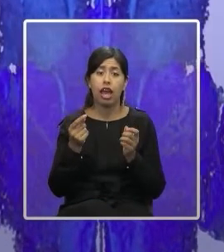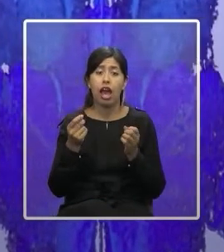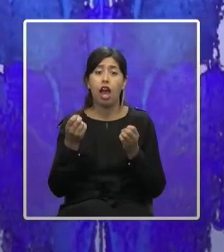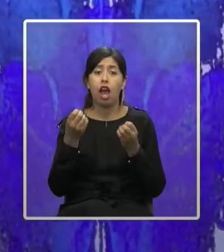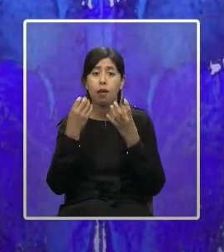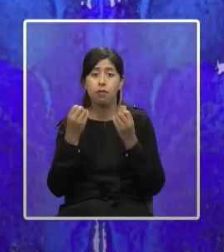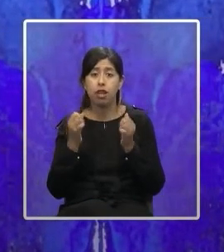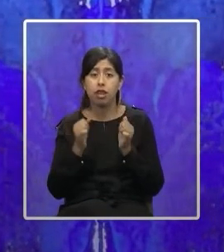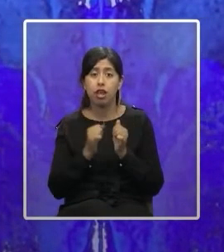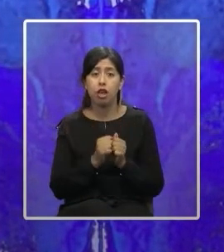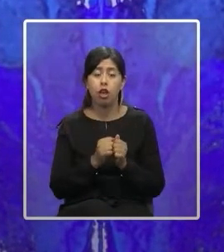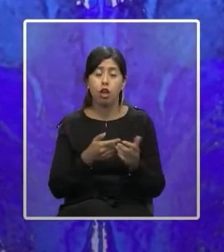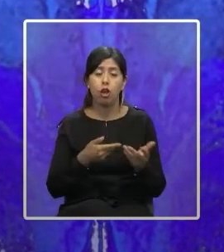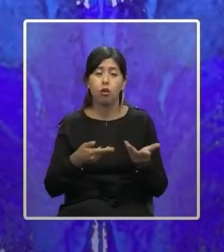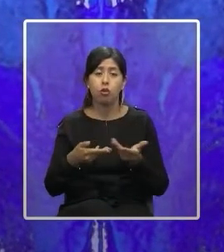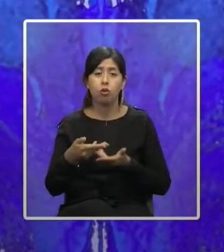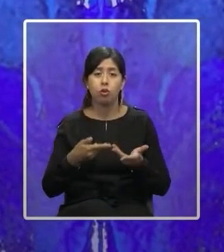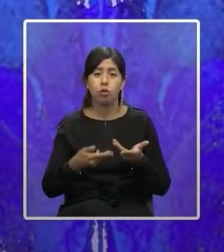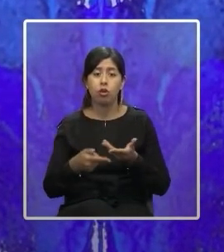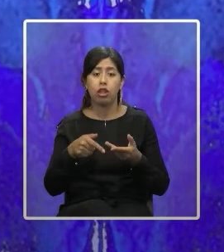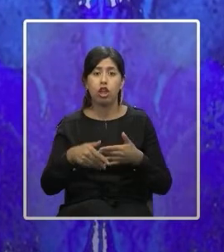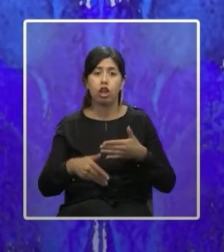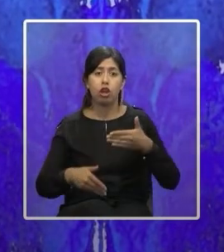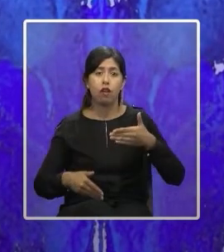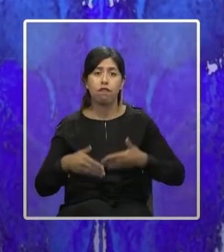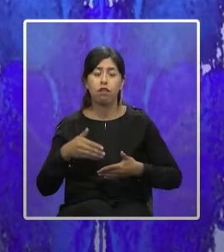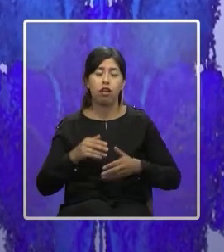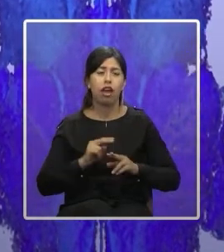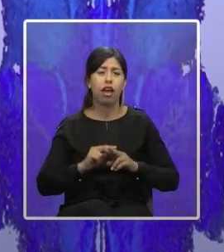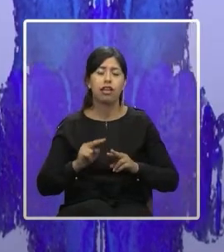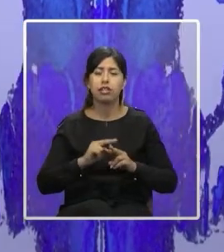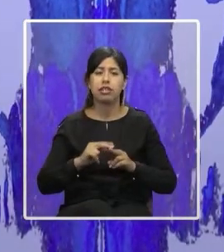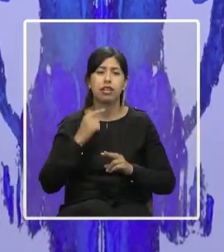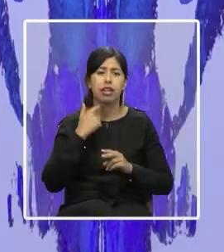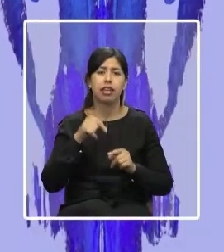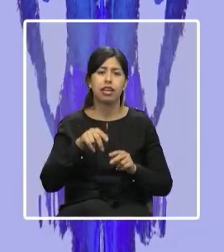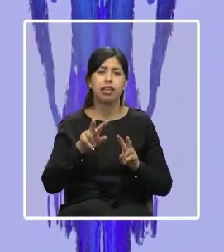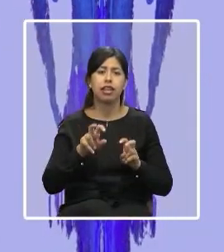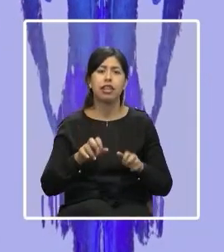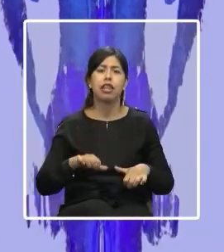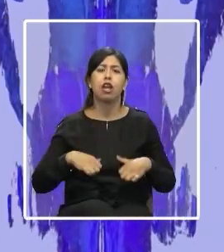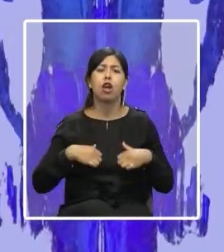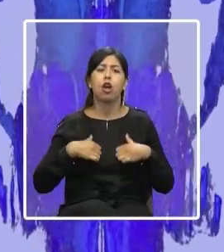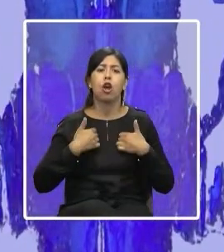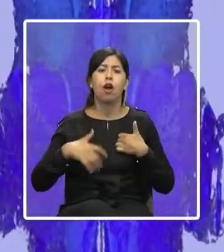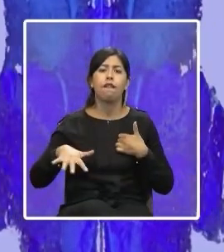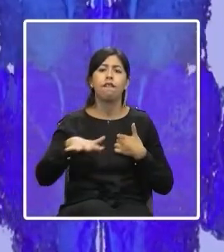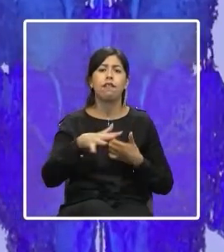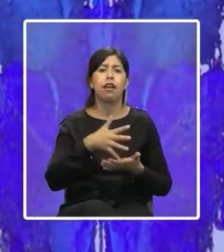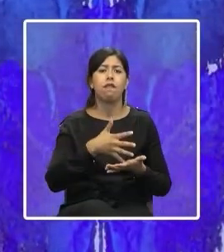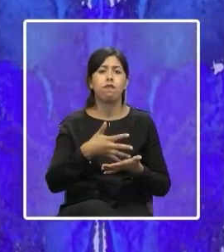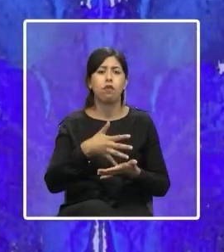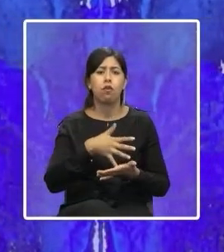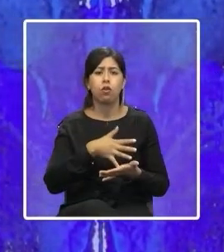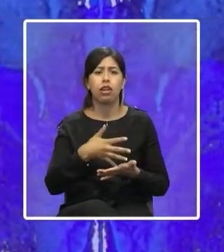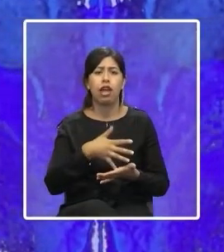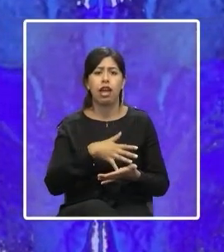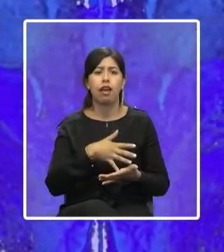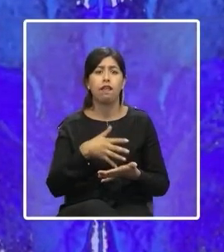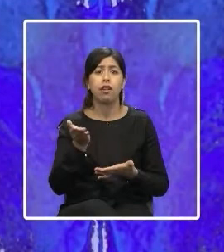young people be protected against potential threats, dependency,